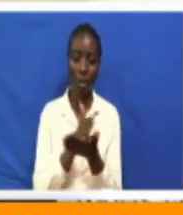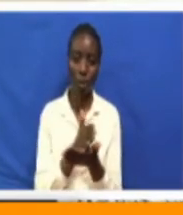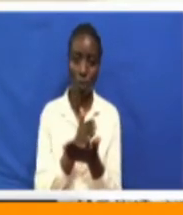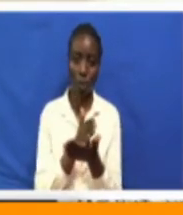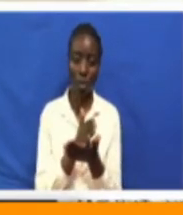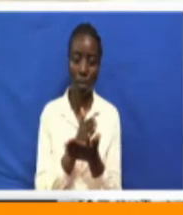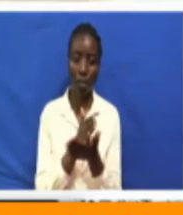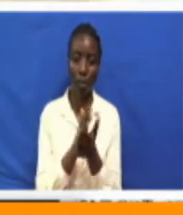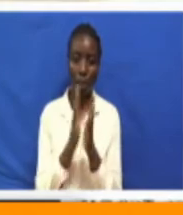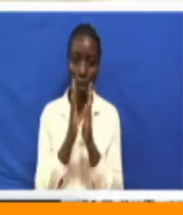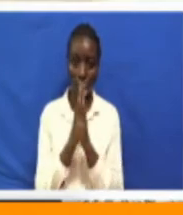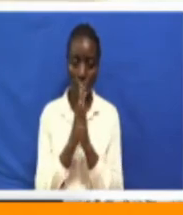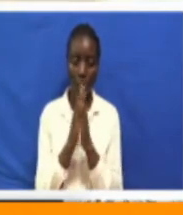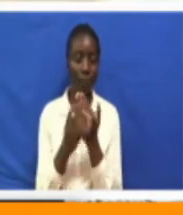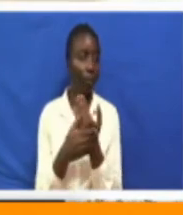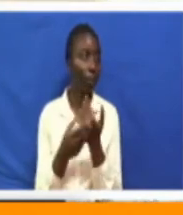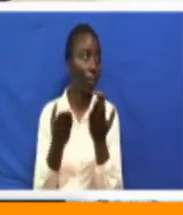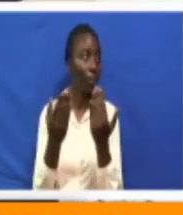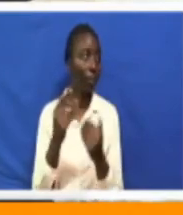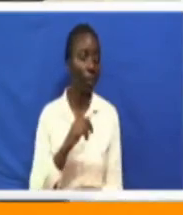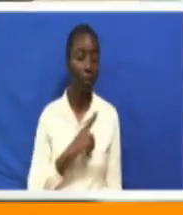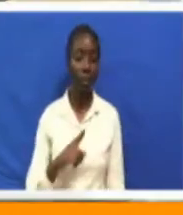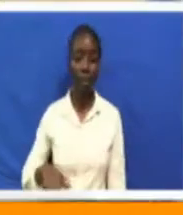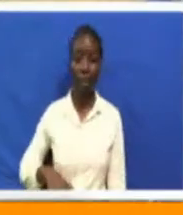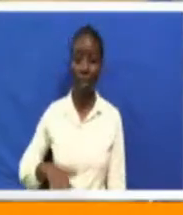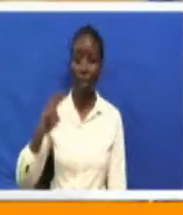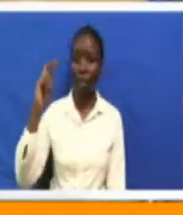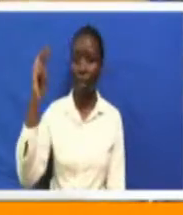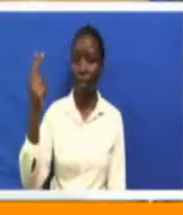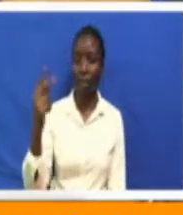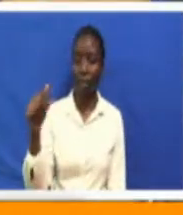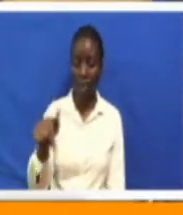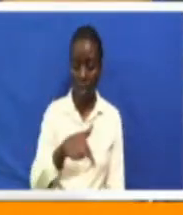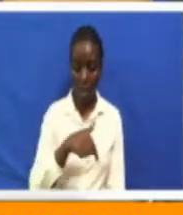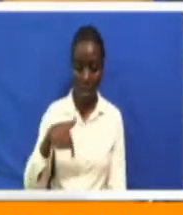until we pray to the Lord